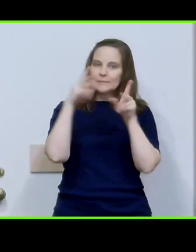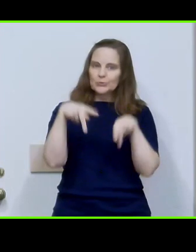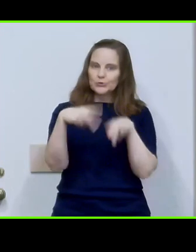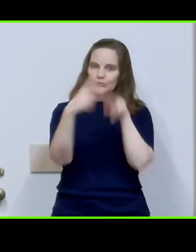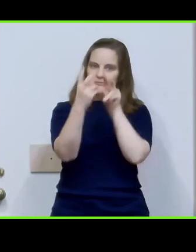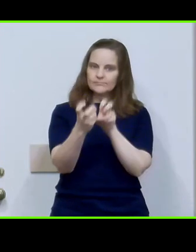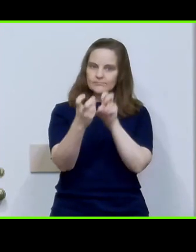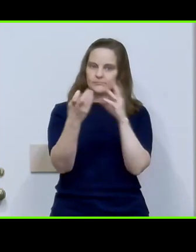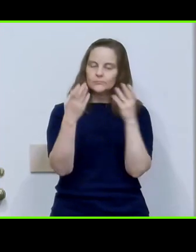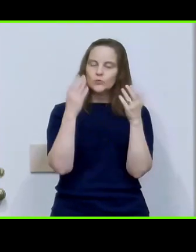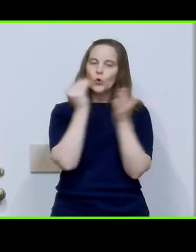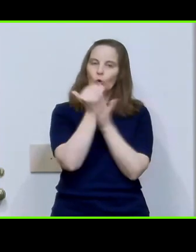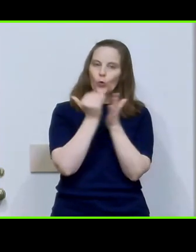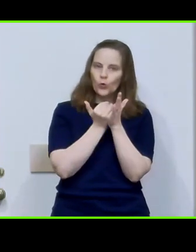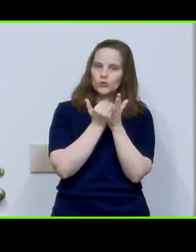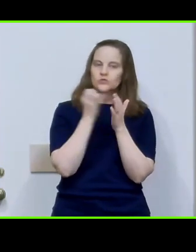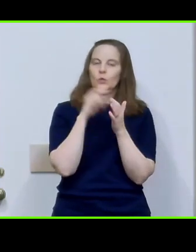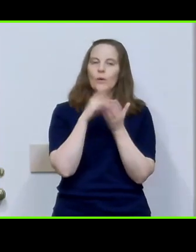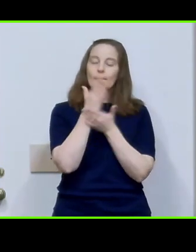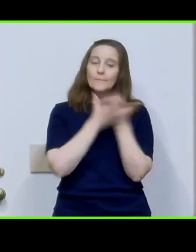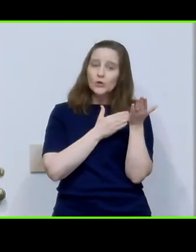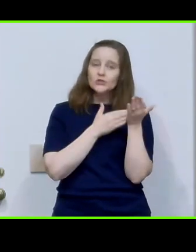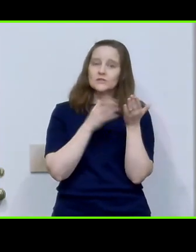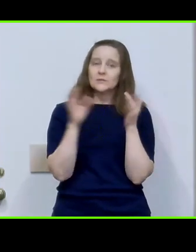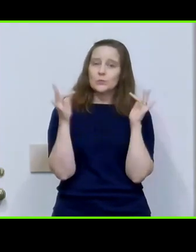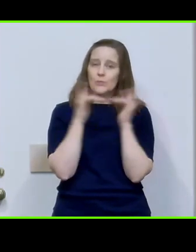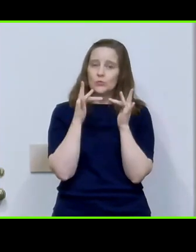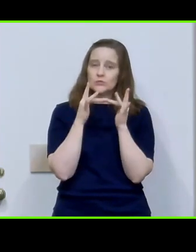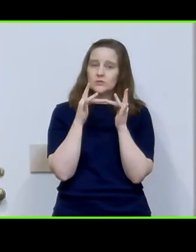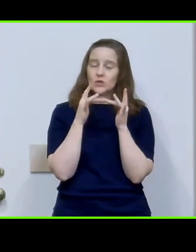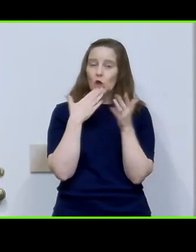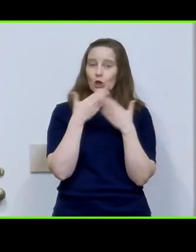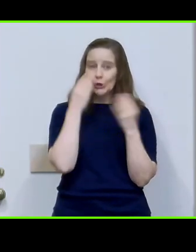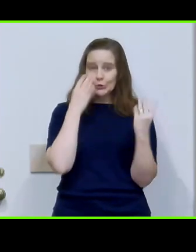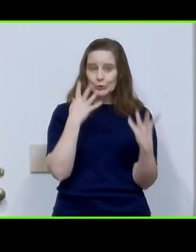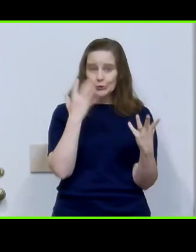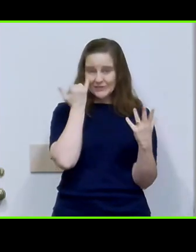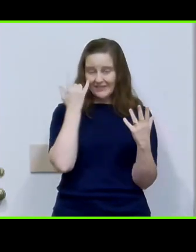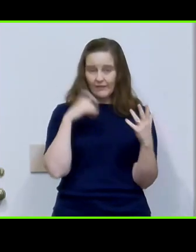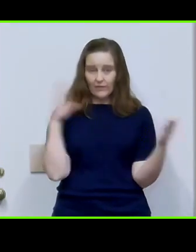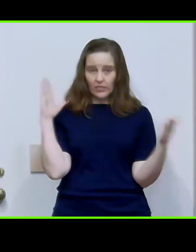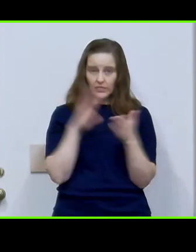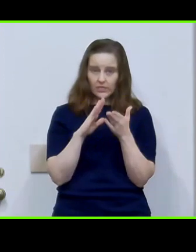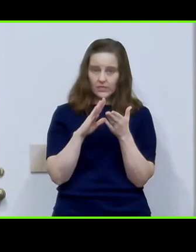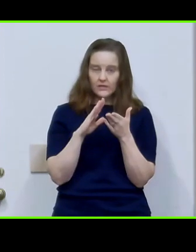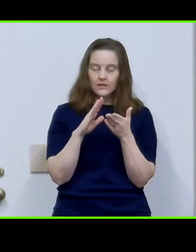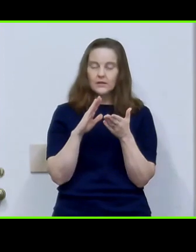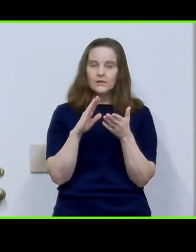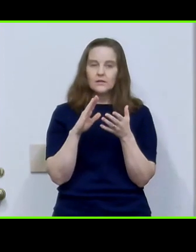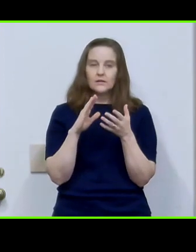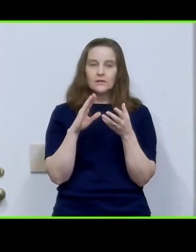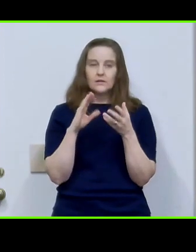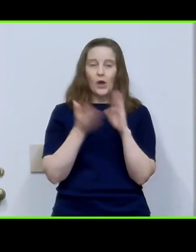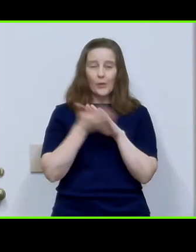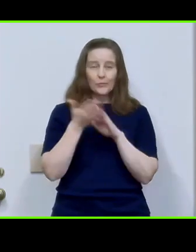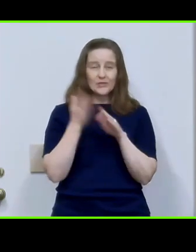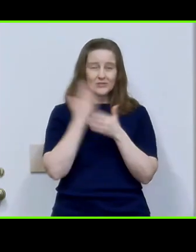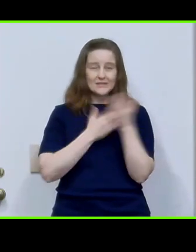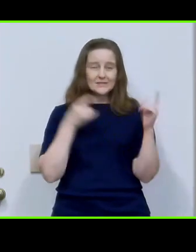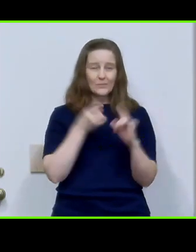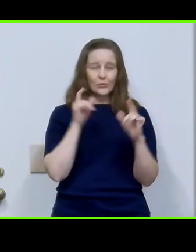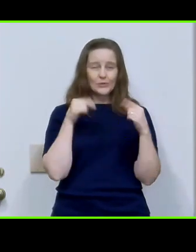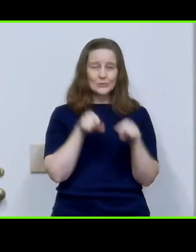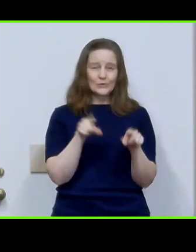in person or partially remote. The good news is, if we should have to scale back our operations at some point during the